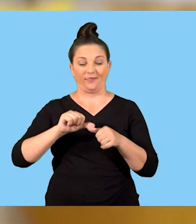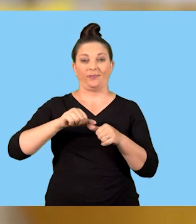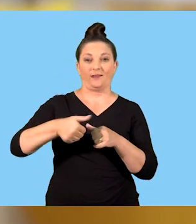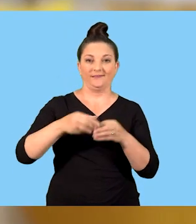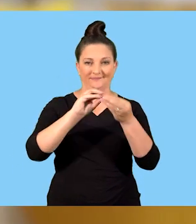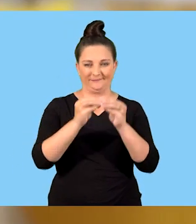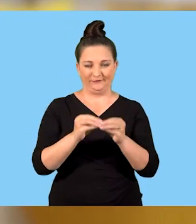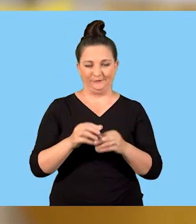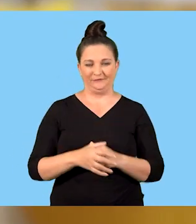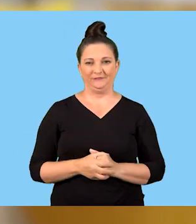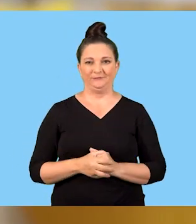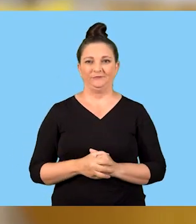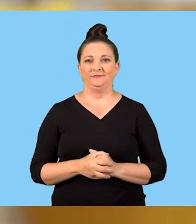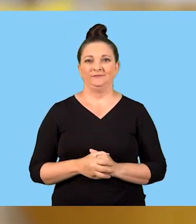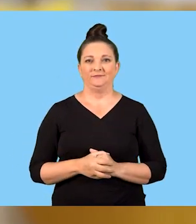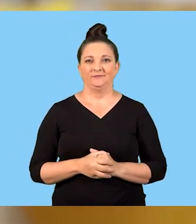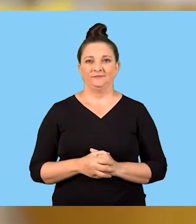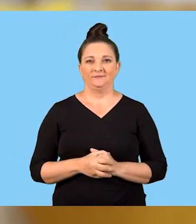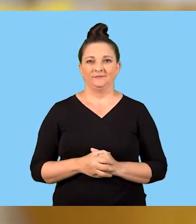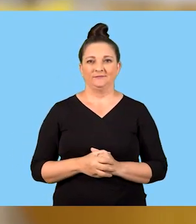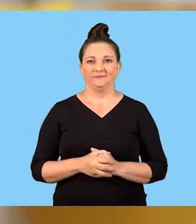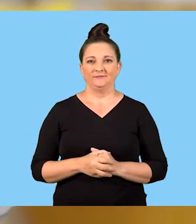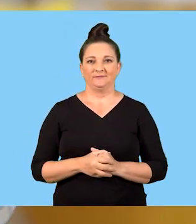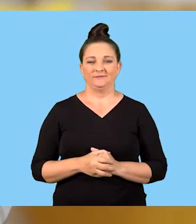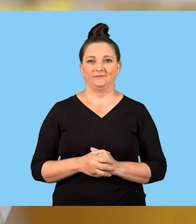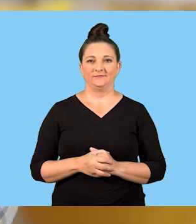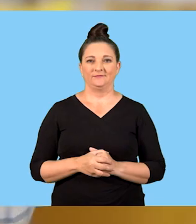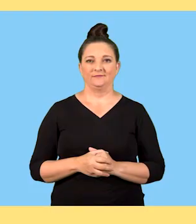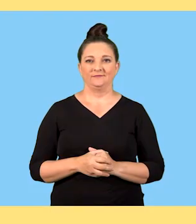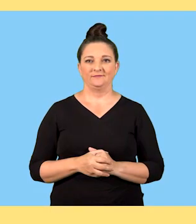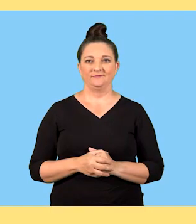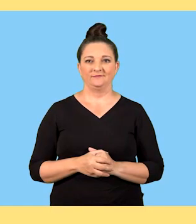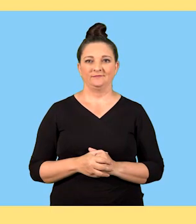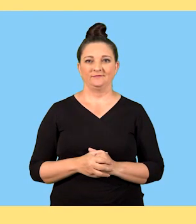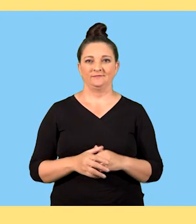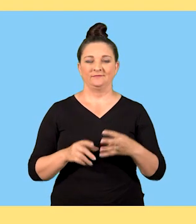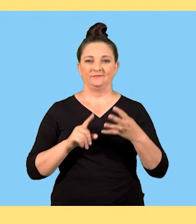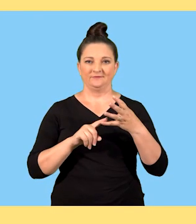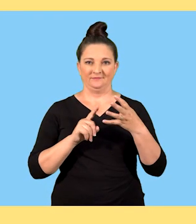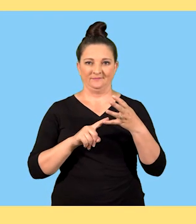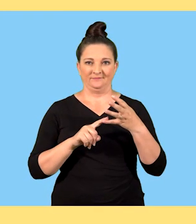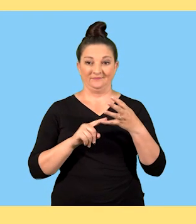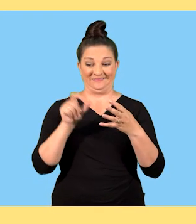Let us go and look at the next adjustment. It reads,